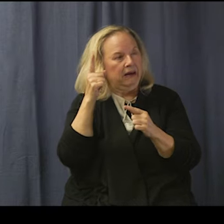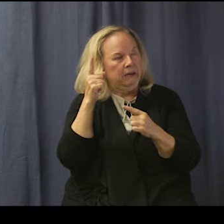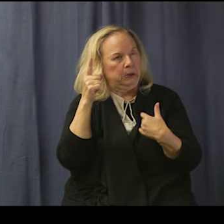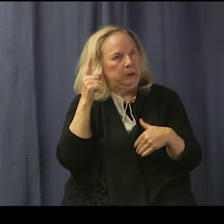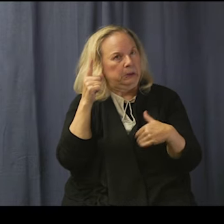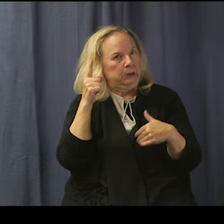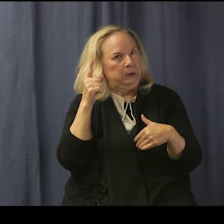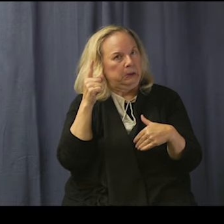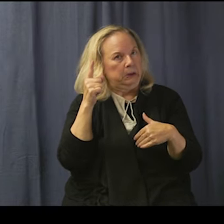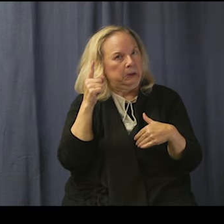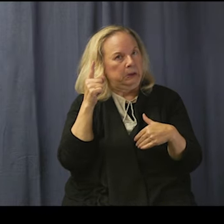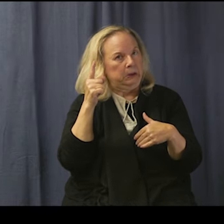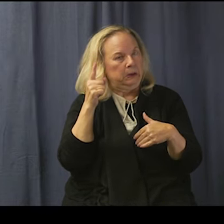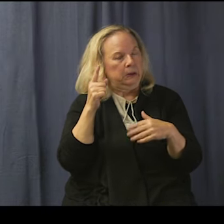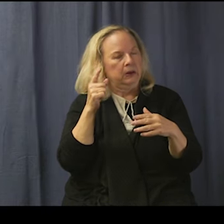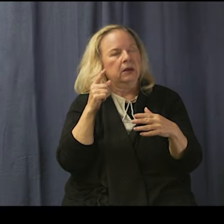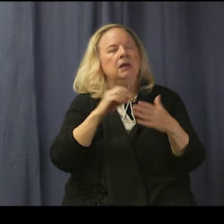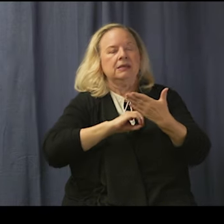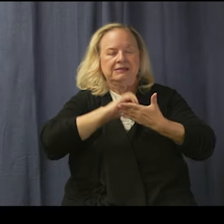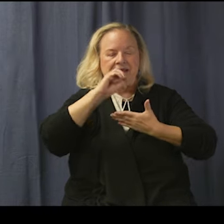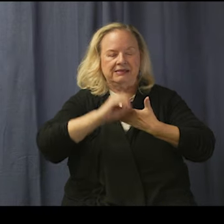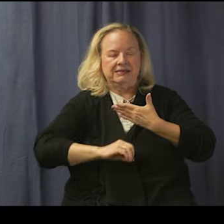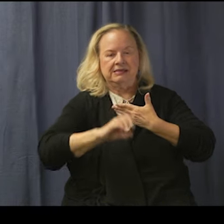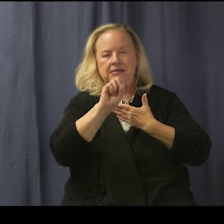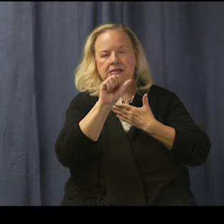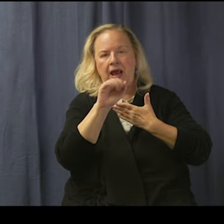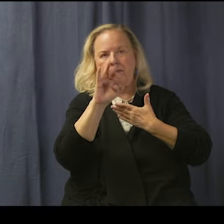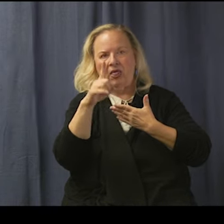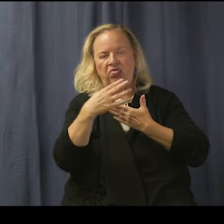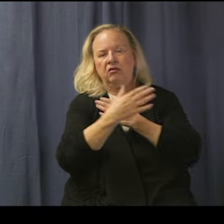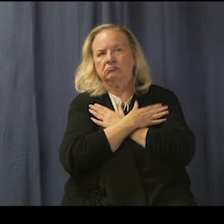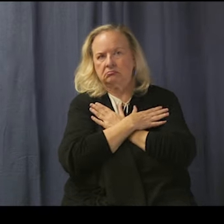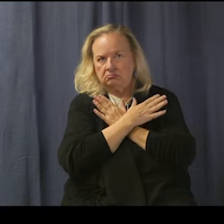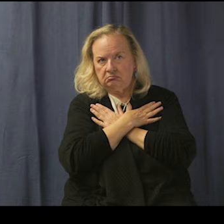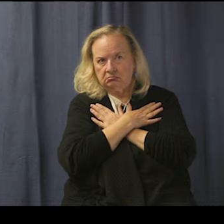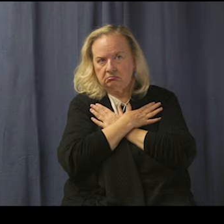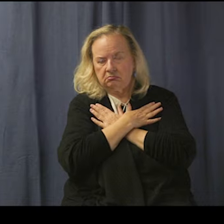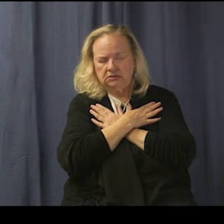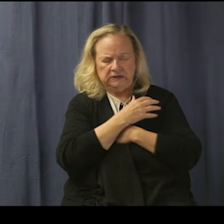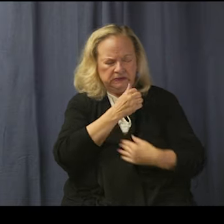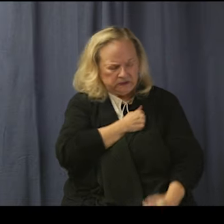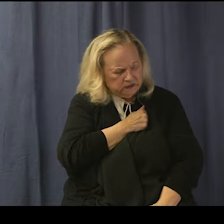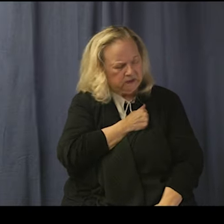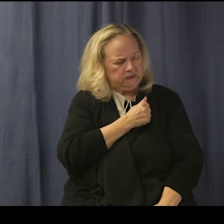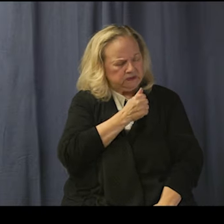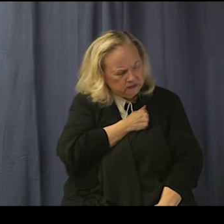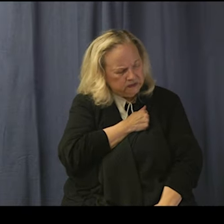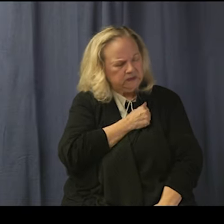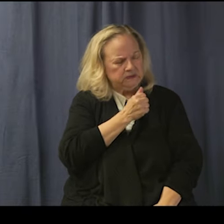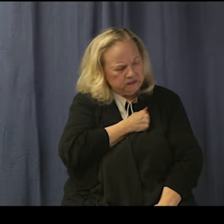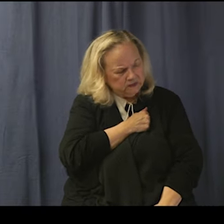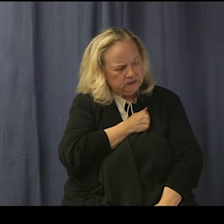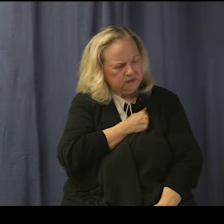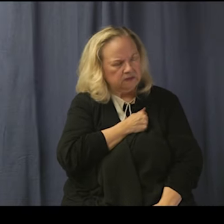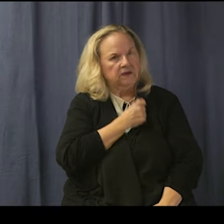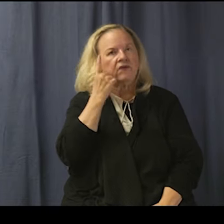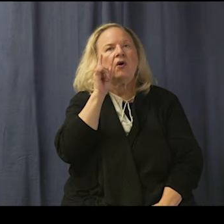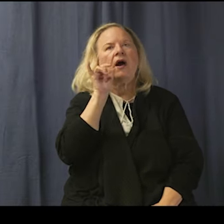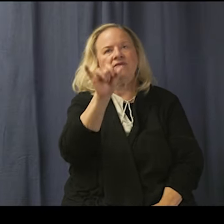it says that it is a Sabbath of solemn rest, and you're to afflict your souls. It is a